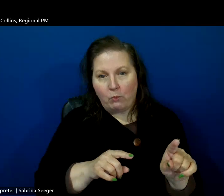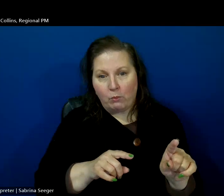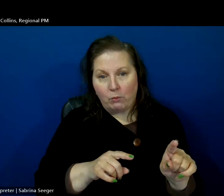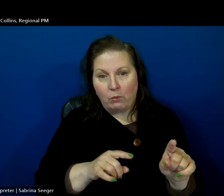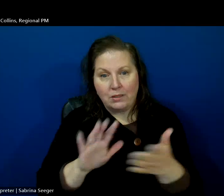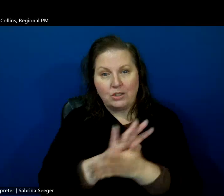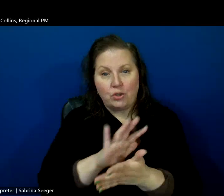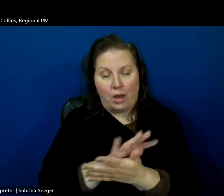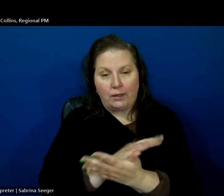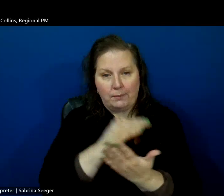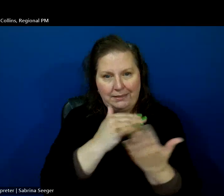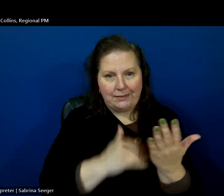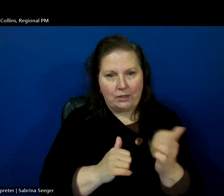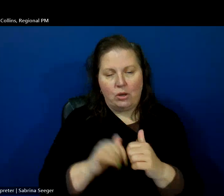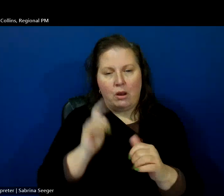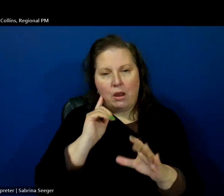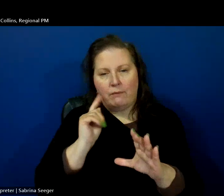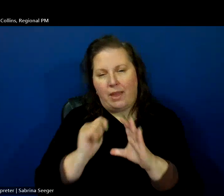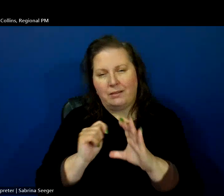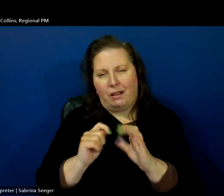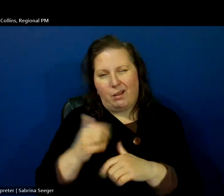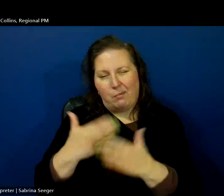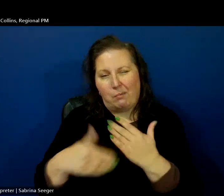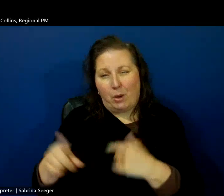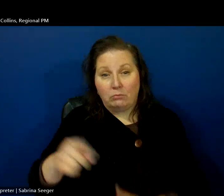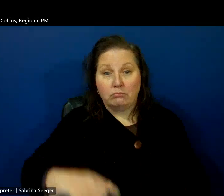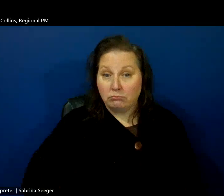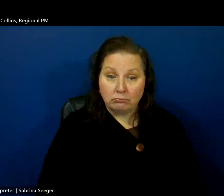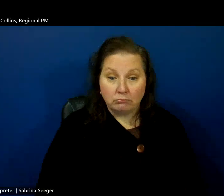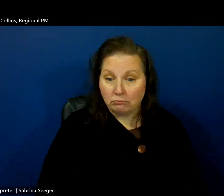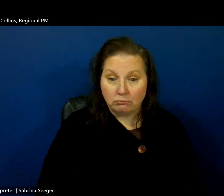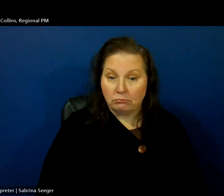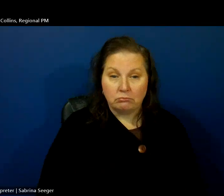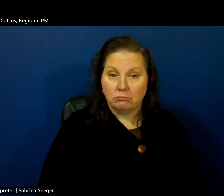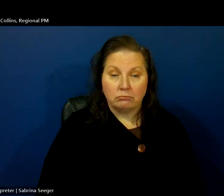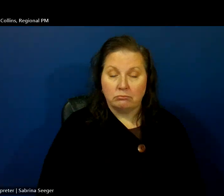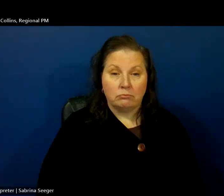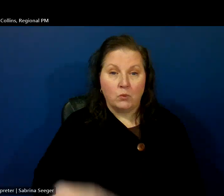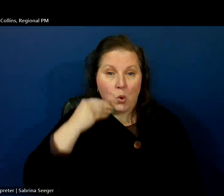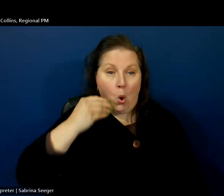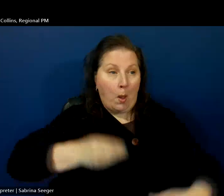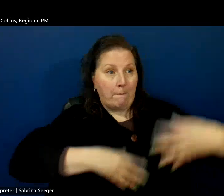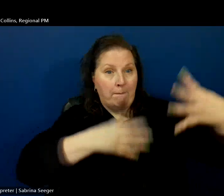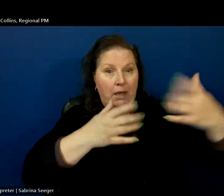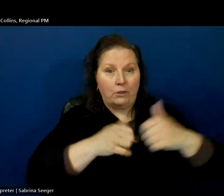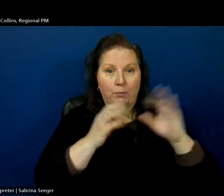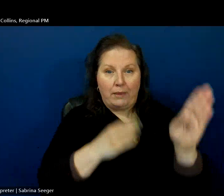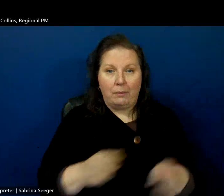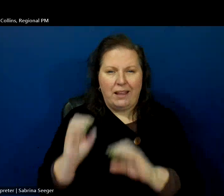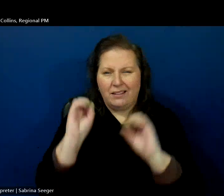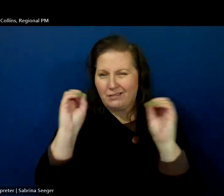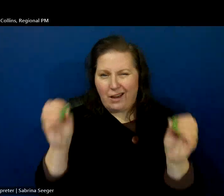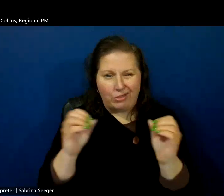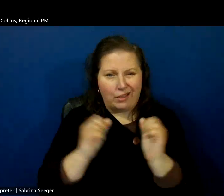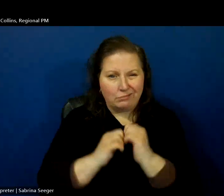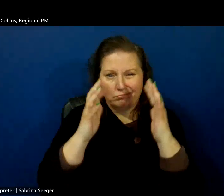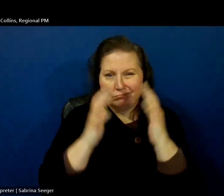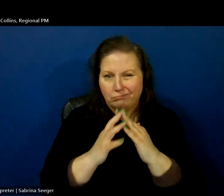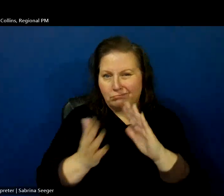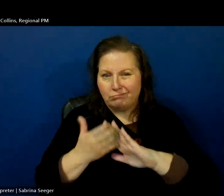document section of the telecom division. The homepage had nothing about the telecom plan initiated, or nothing about